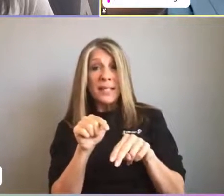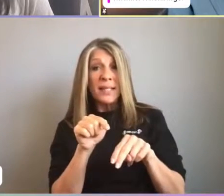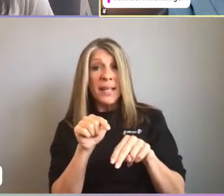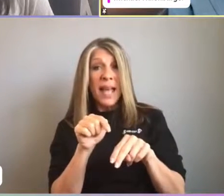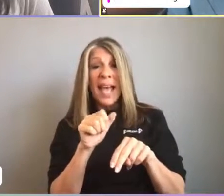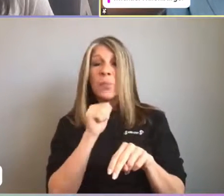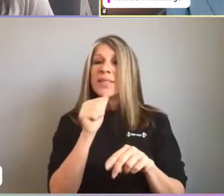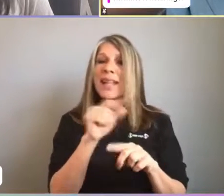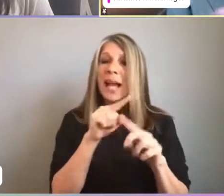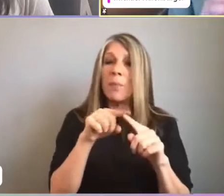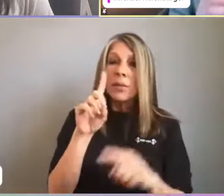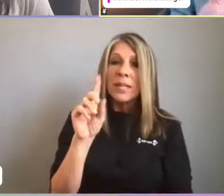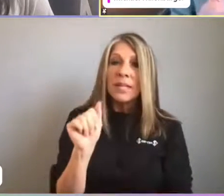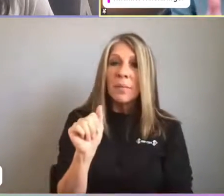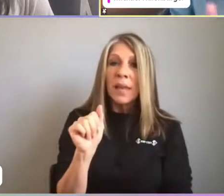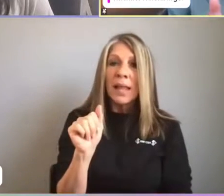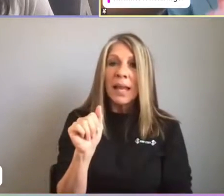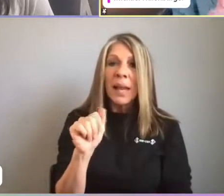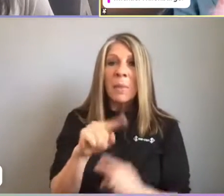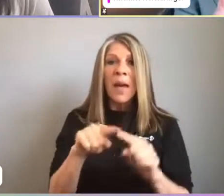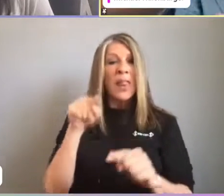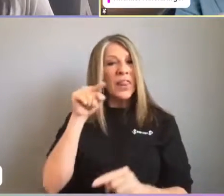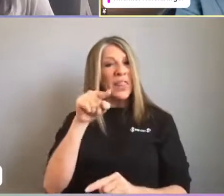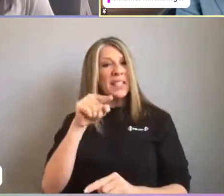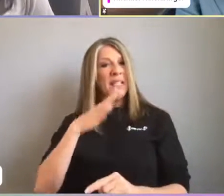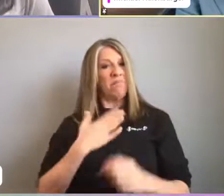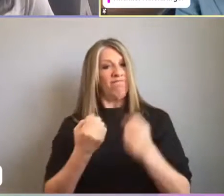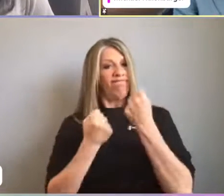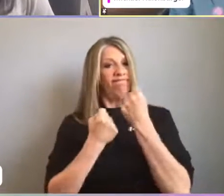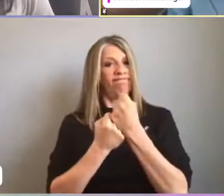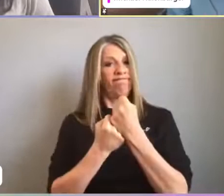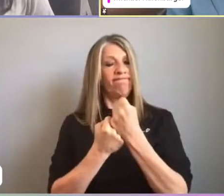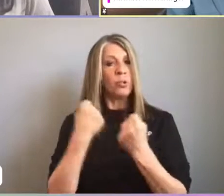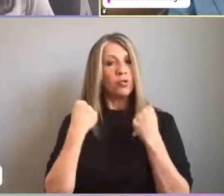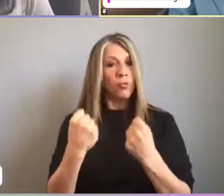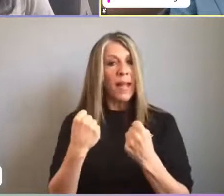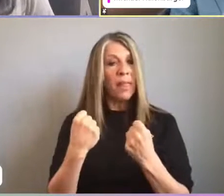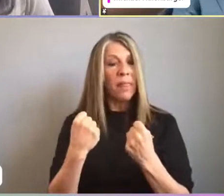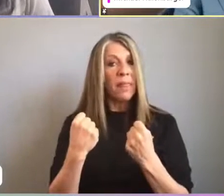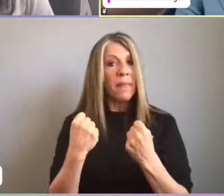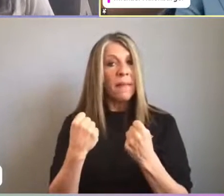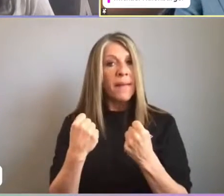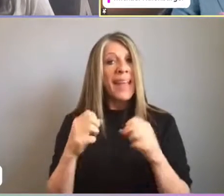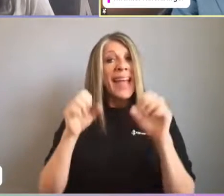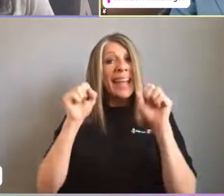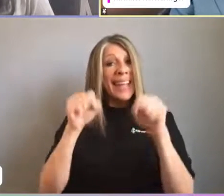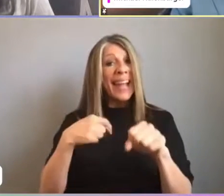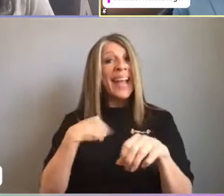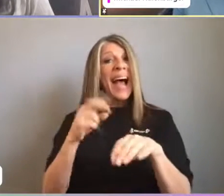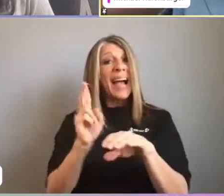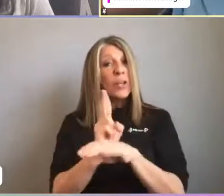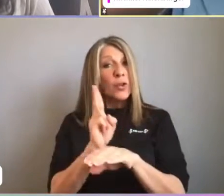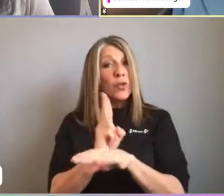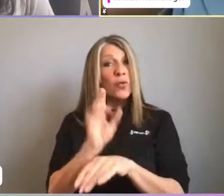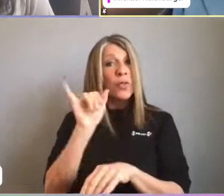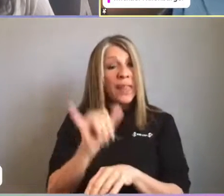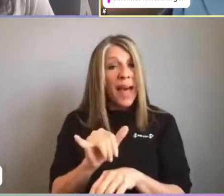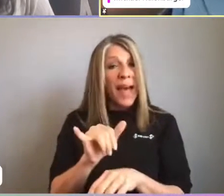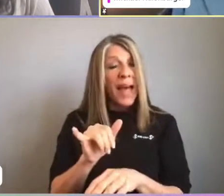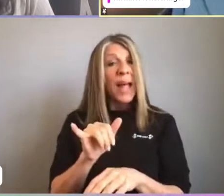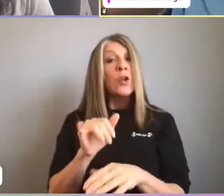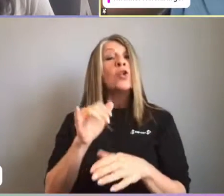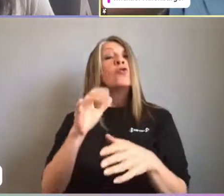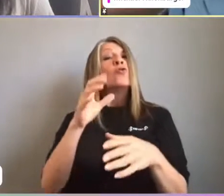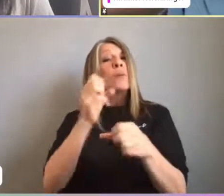about disabilities, but it was, this is your forte. This is your strength. Can I utilize it to help get my message